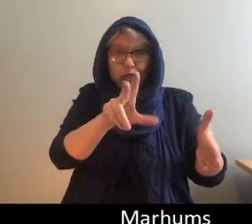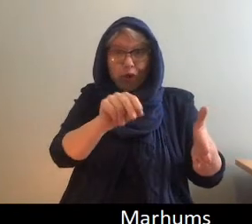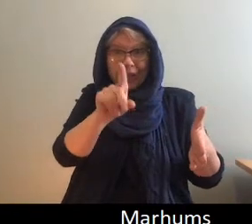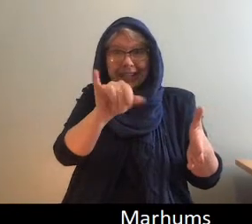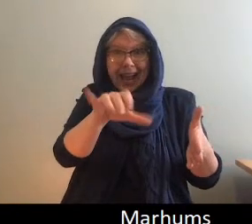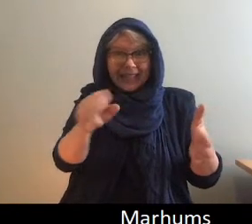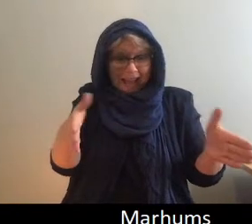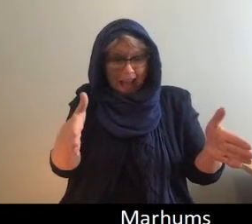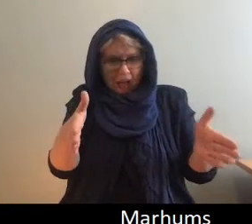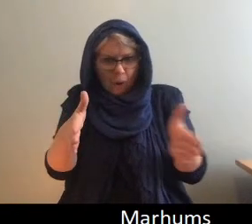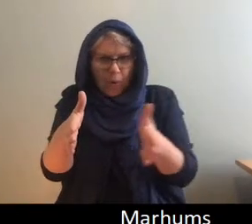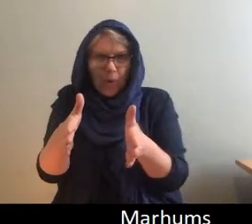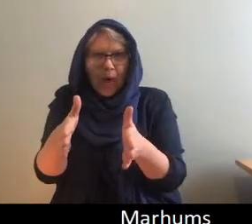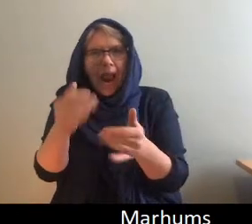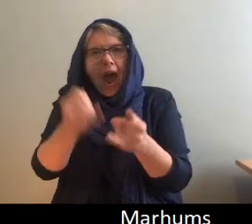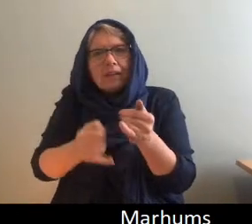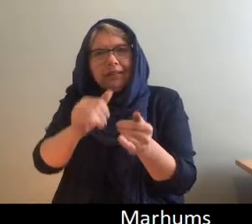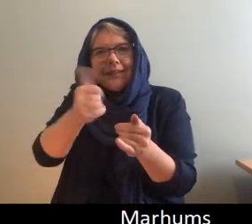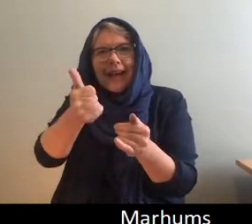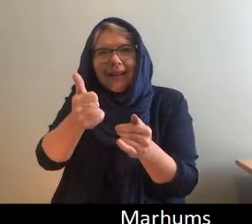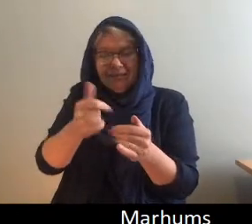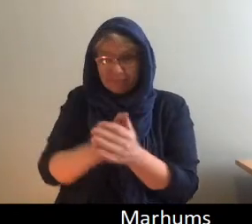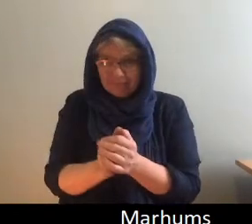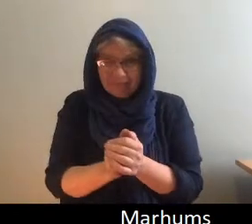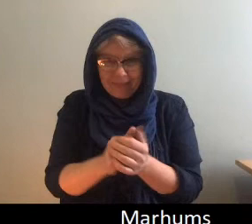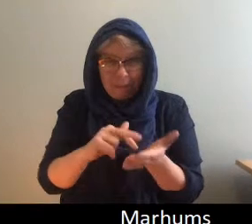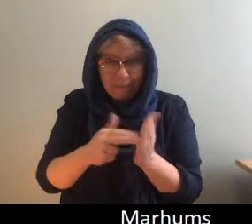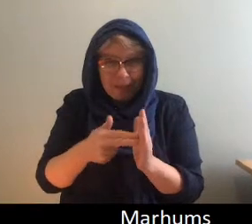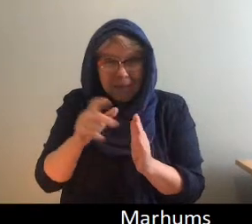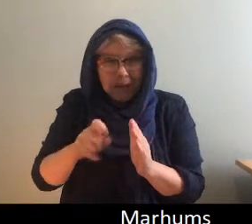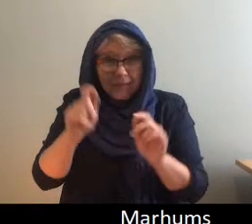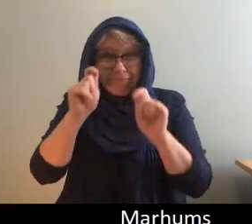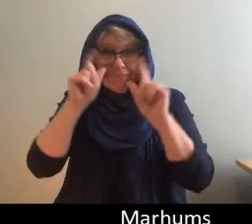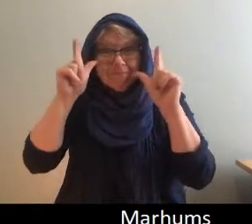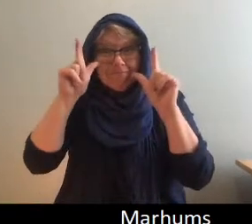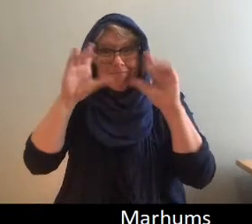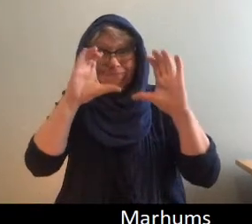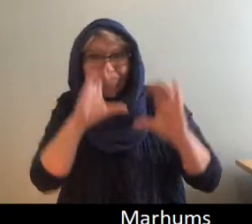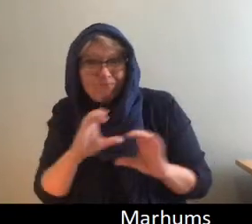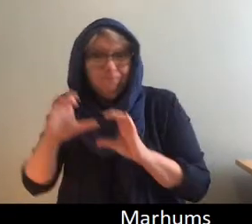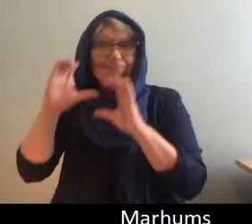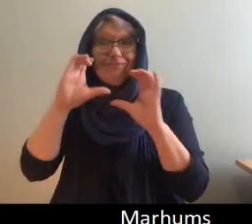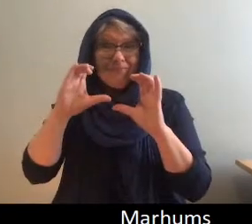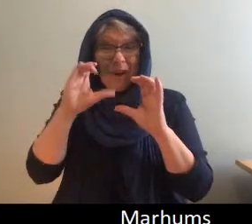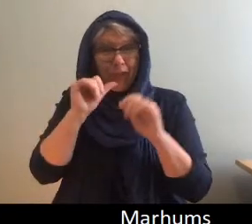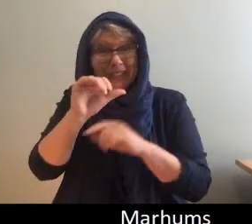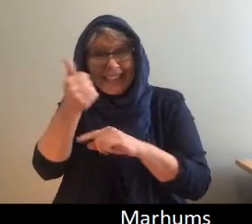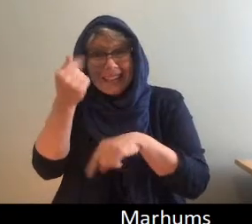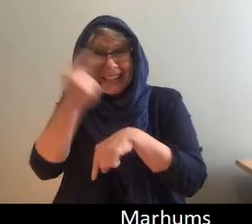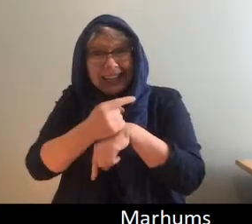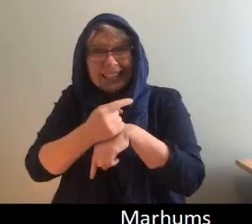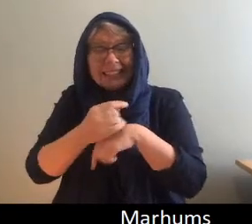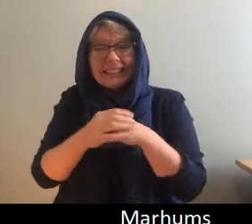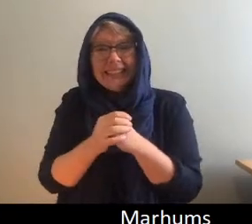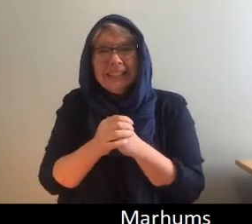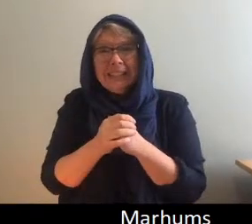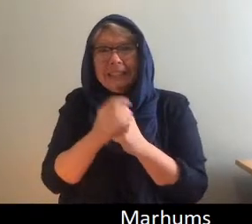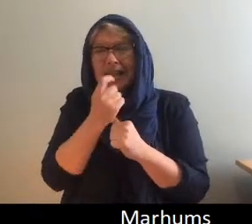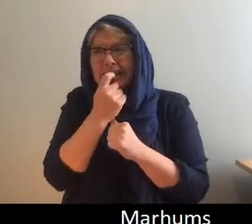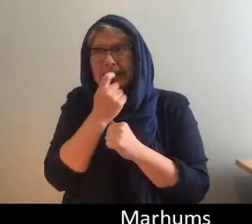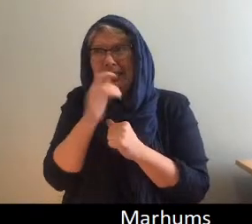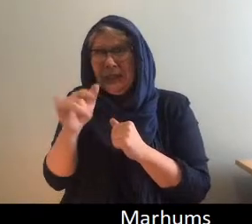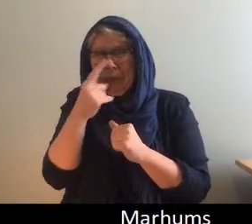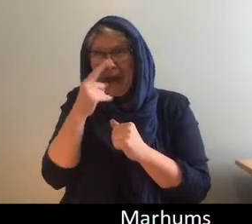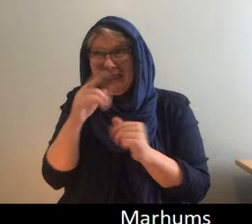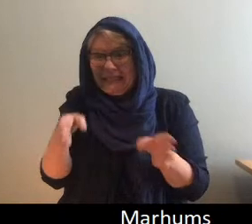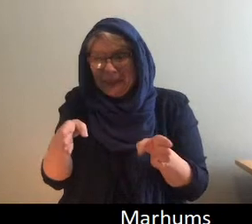December comes around or any of the special events come around, any special holidays, they say, oh, 50% off. And, you know, Mother's Day gift